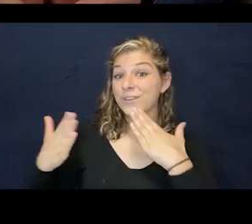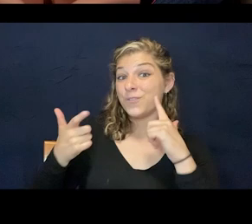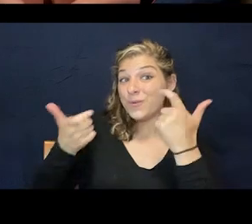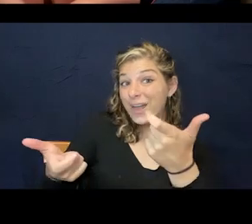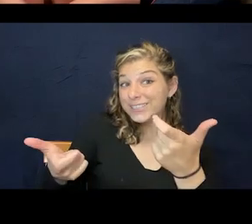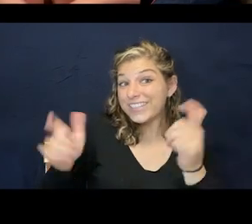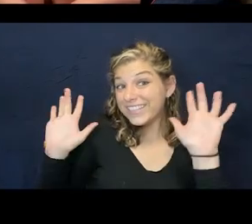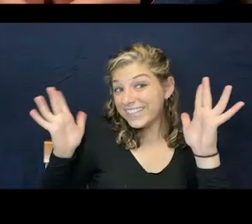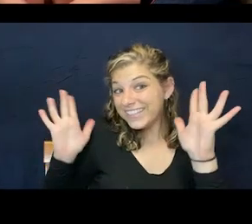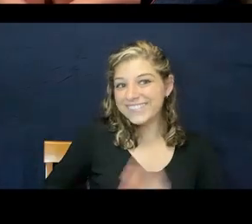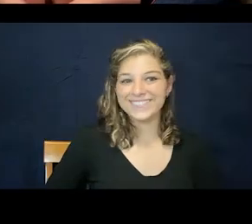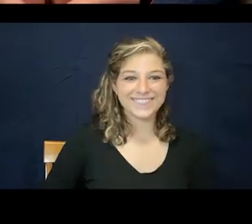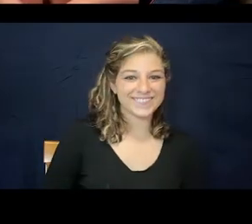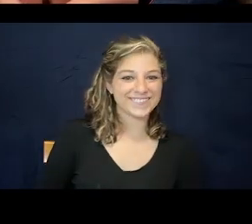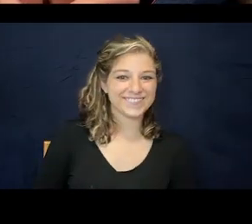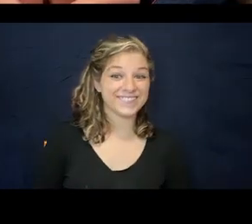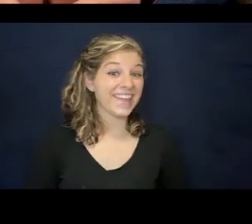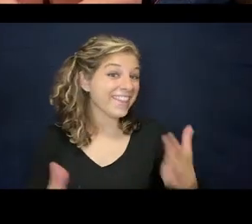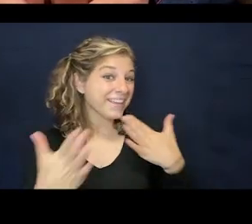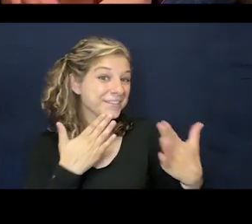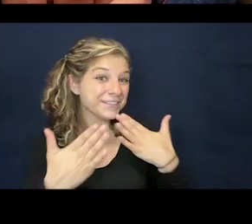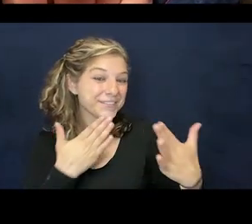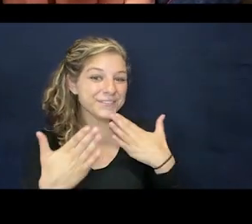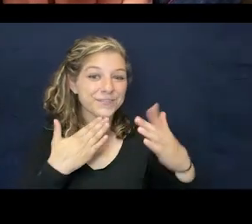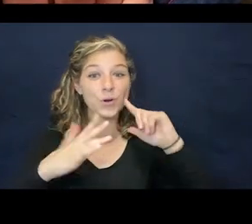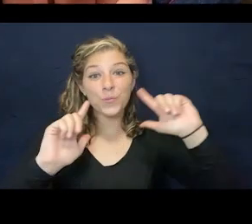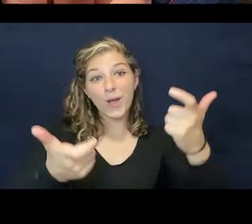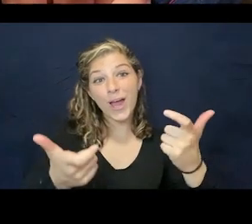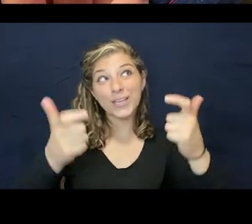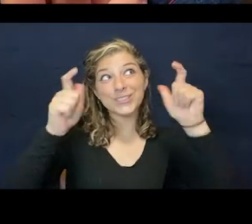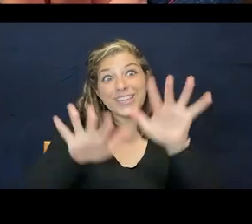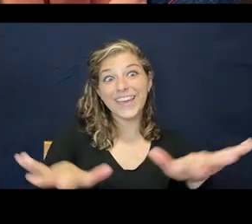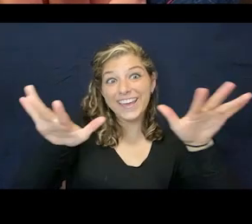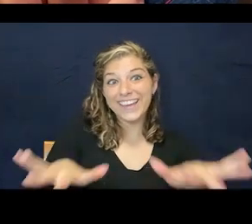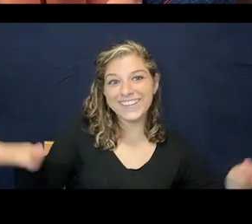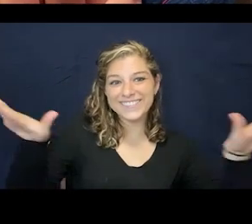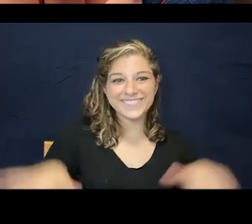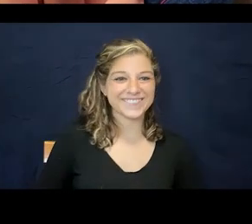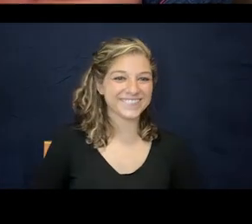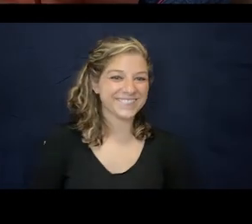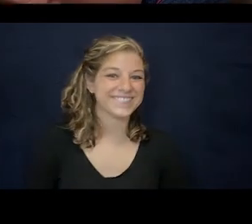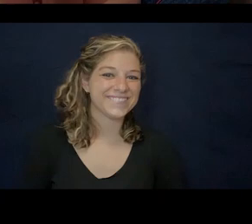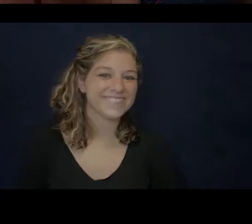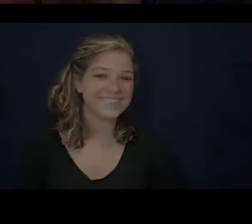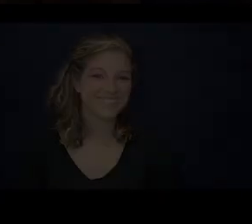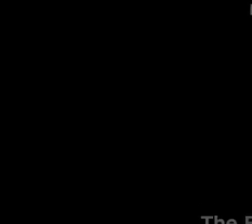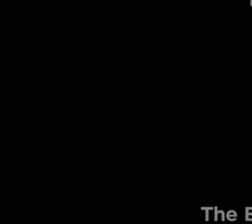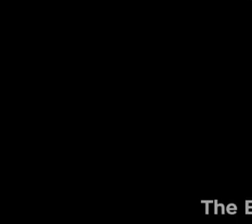Thank you for watching. Thank you for watching.